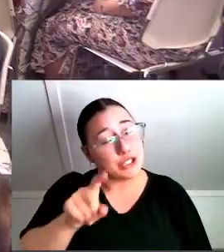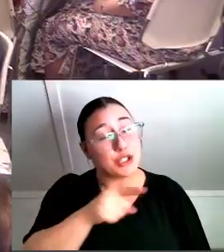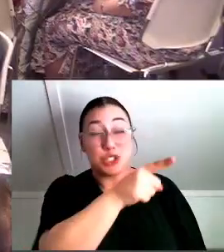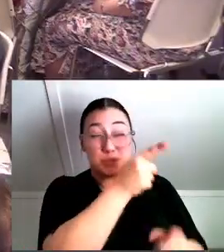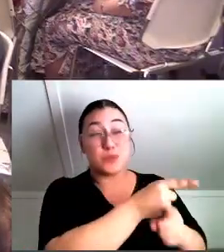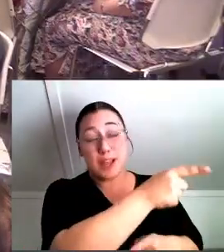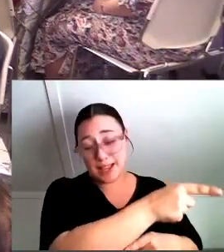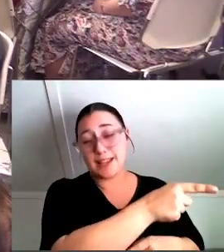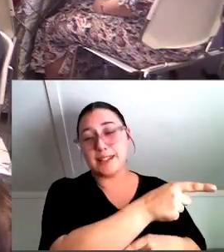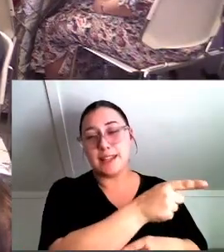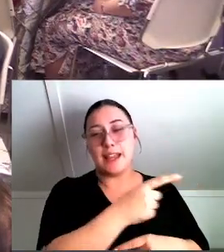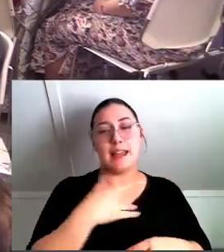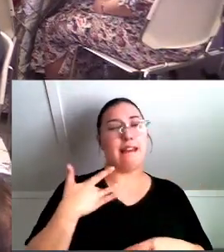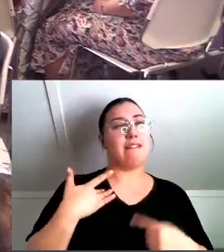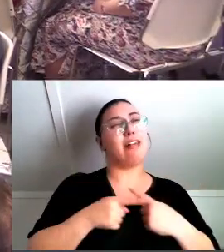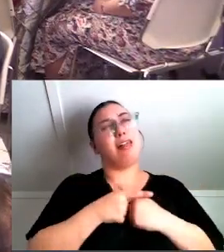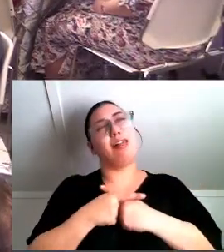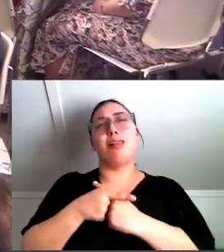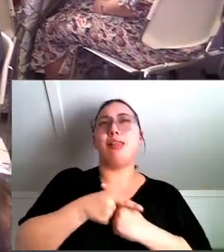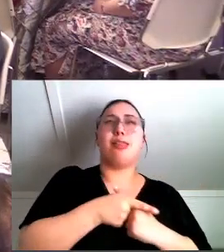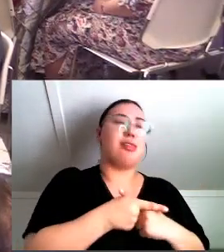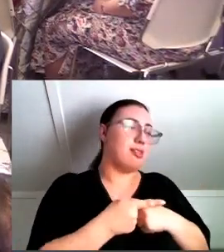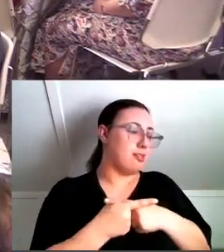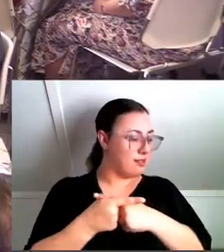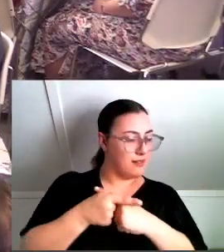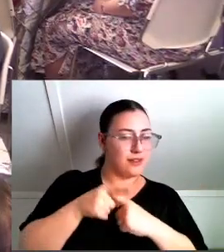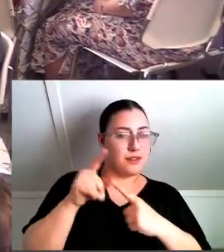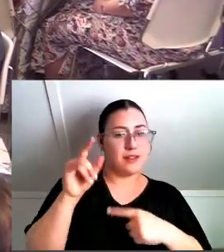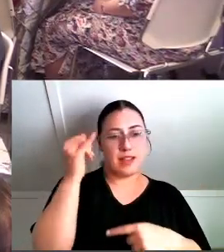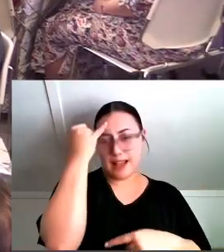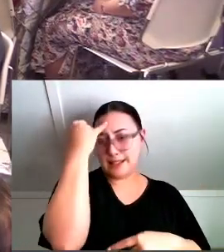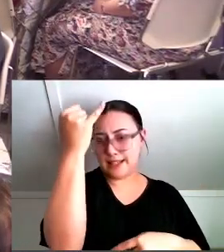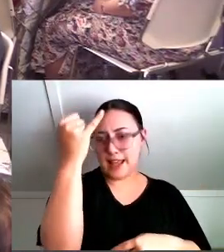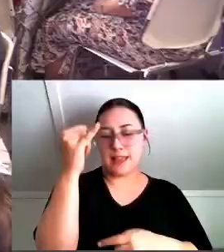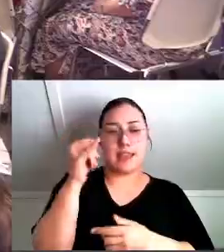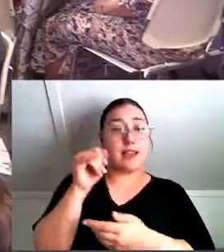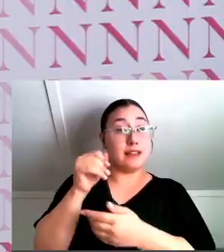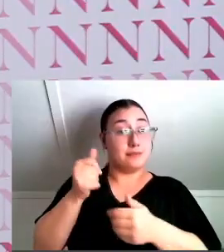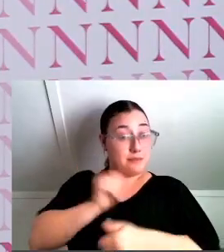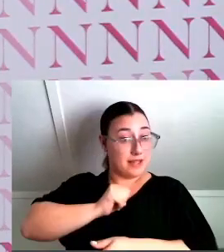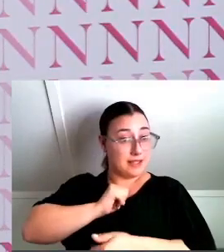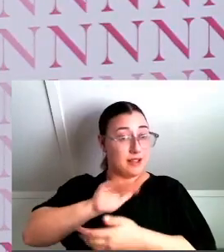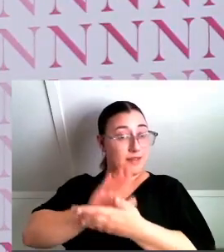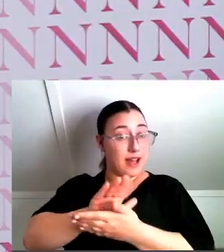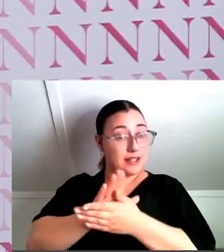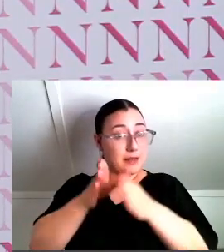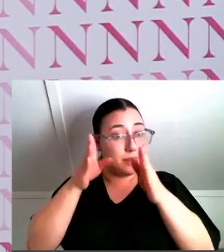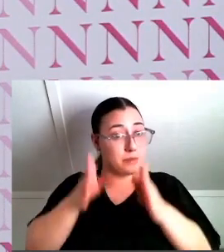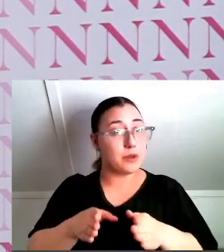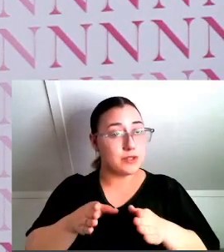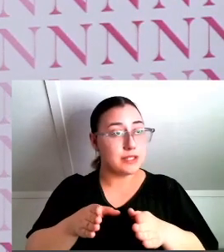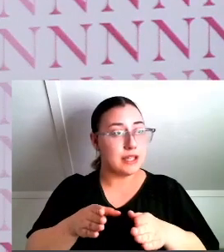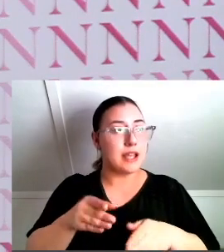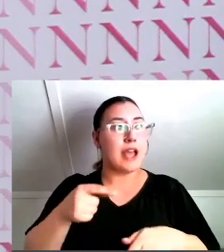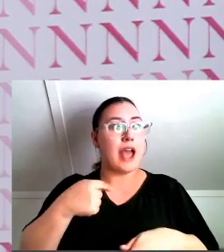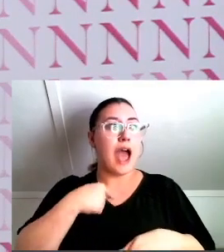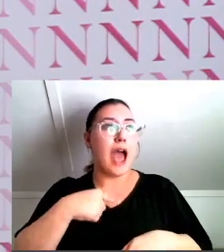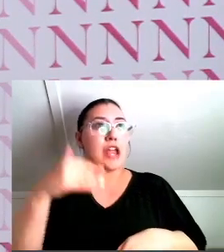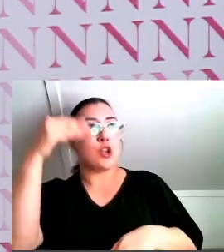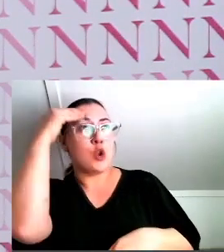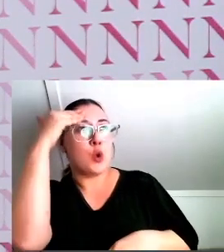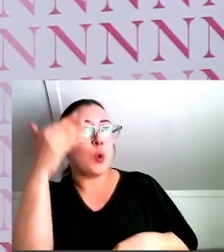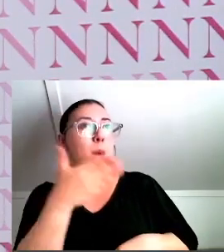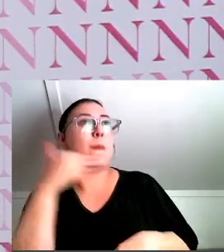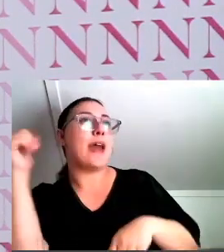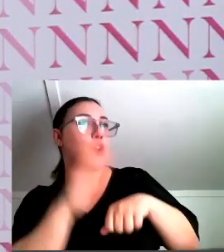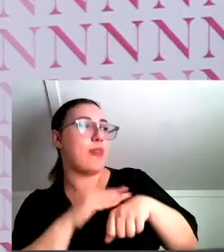really wrestled with the idea that as an academic, I knew better than what she knew. What she knew is that this